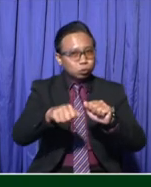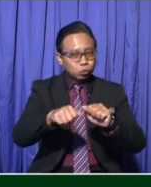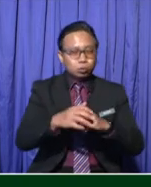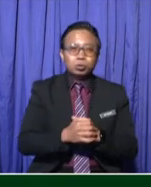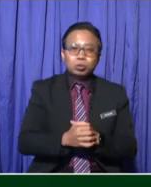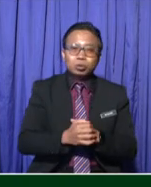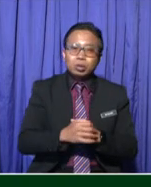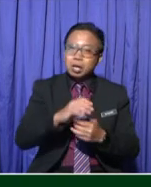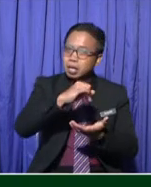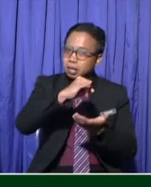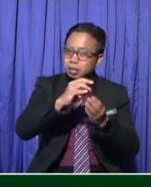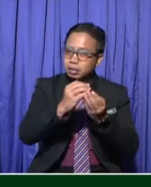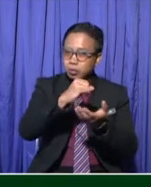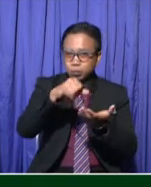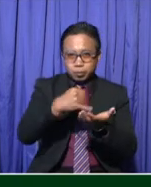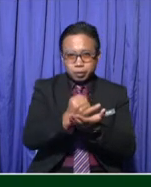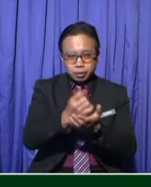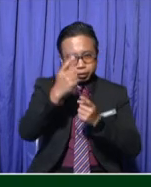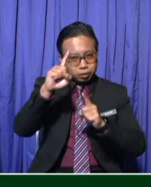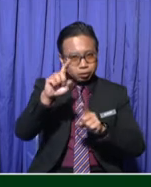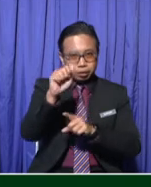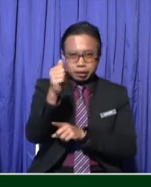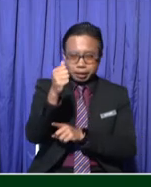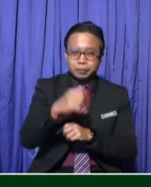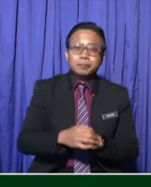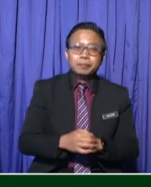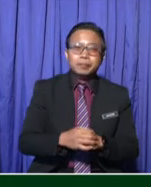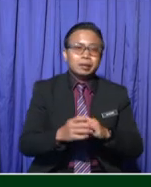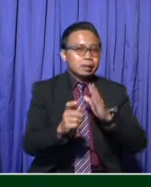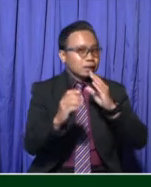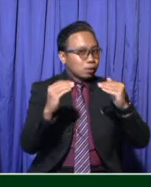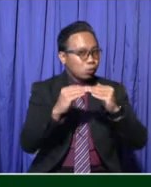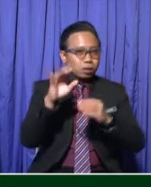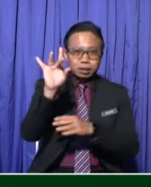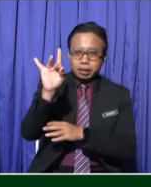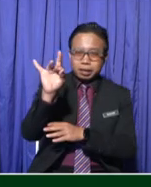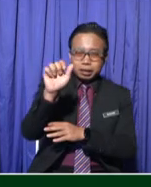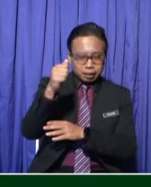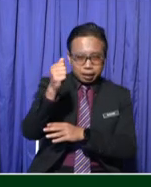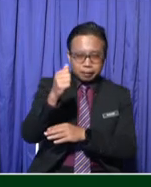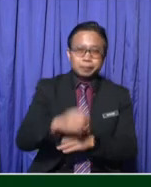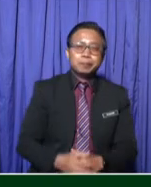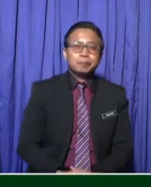10. 2 plus 8 equals 10.